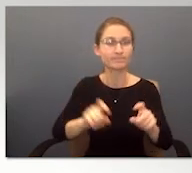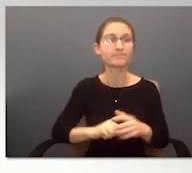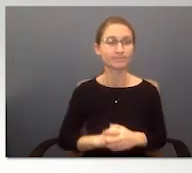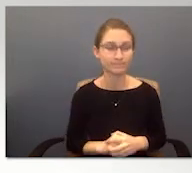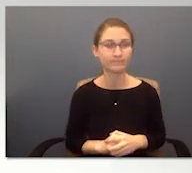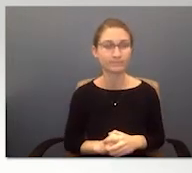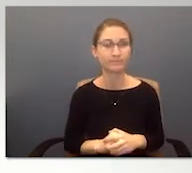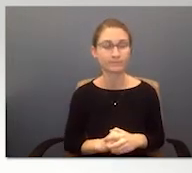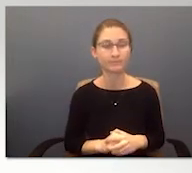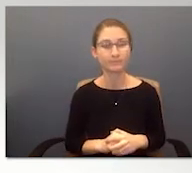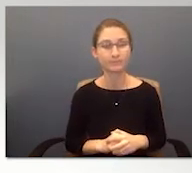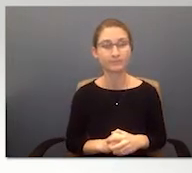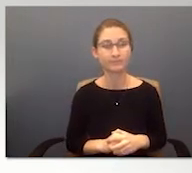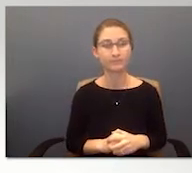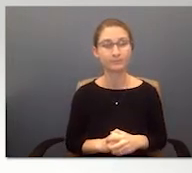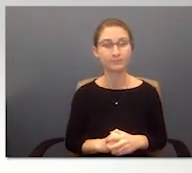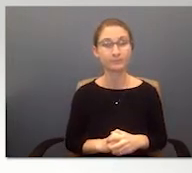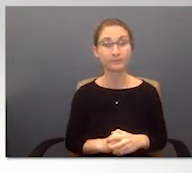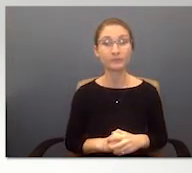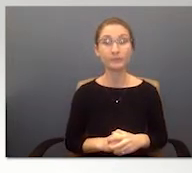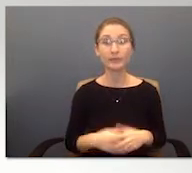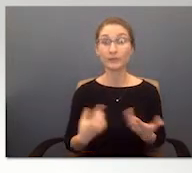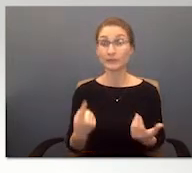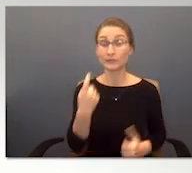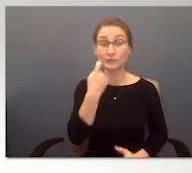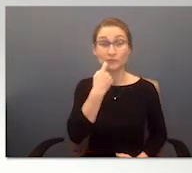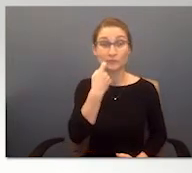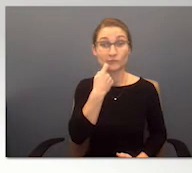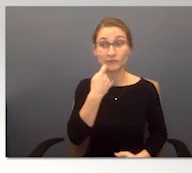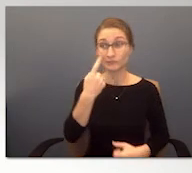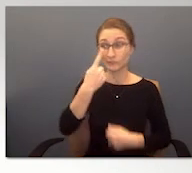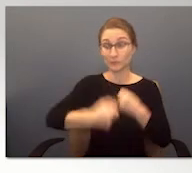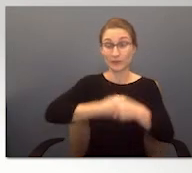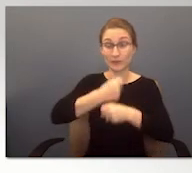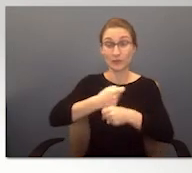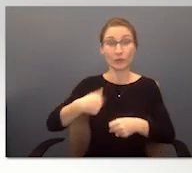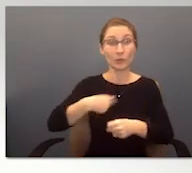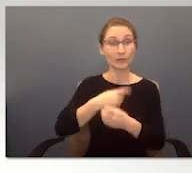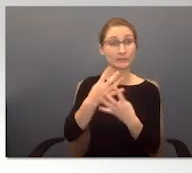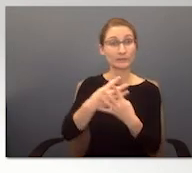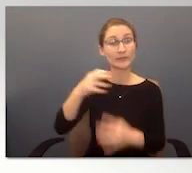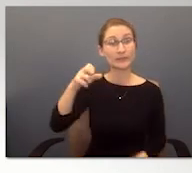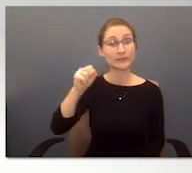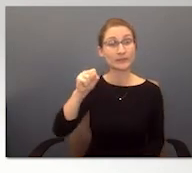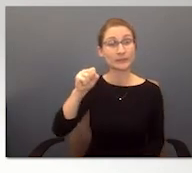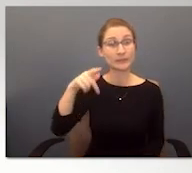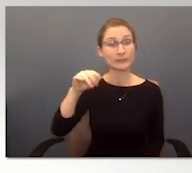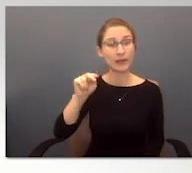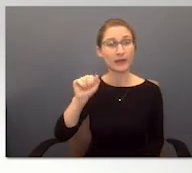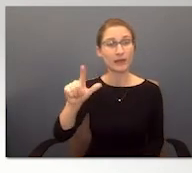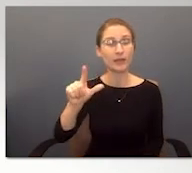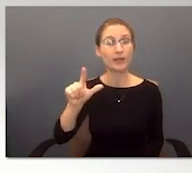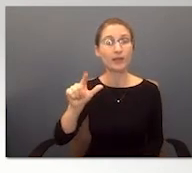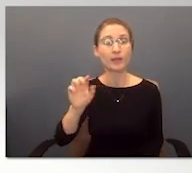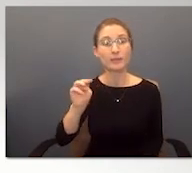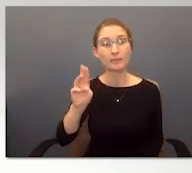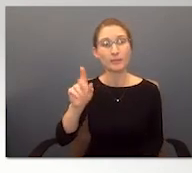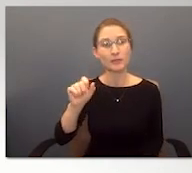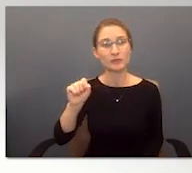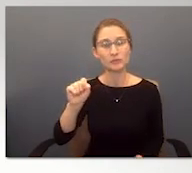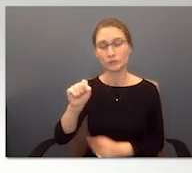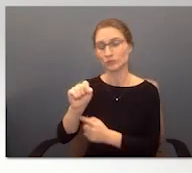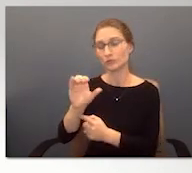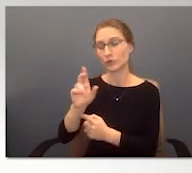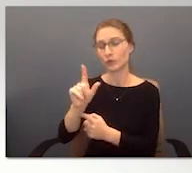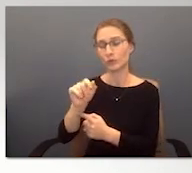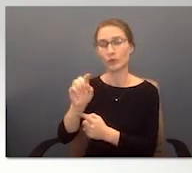muscular atrophy went live right around Memorial Day of last year, so we're just over a year in successful implementation of those 3. That's